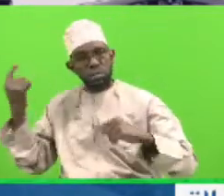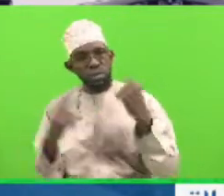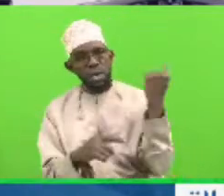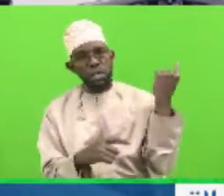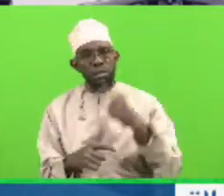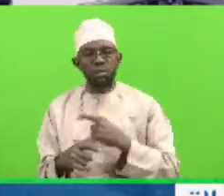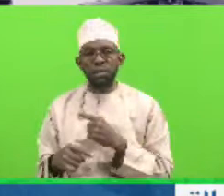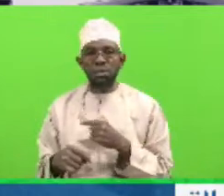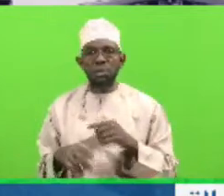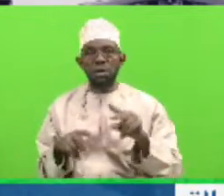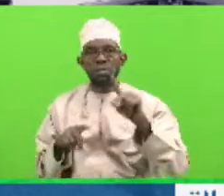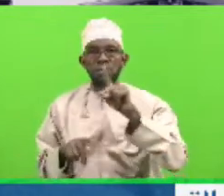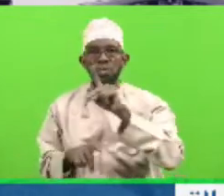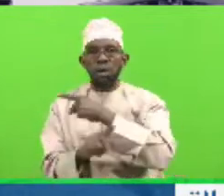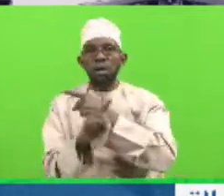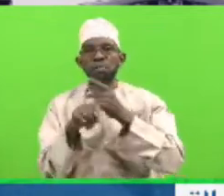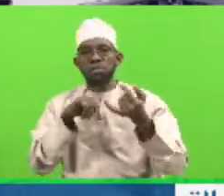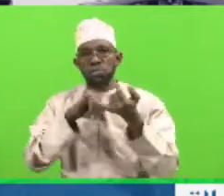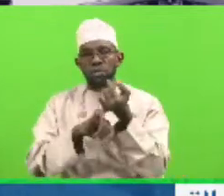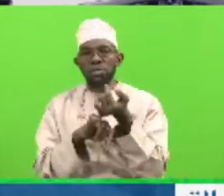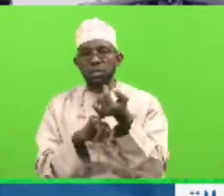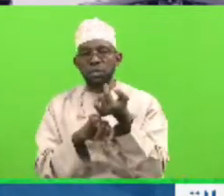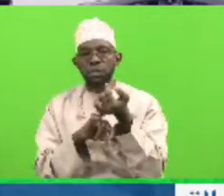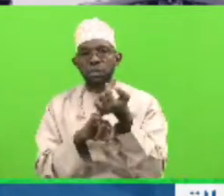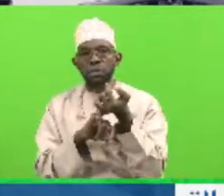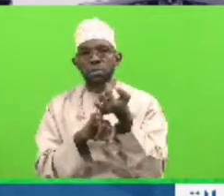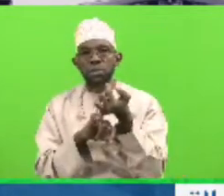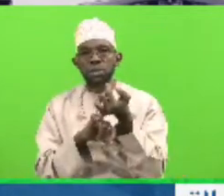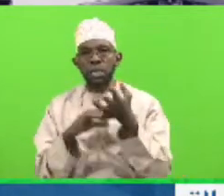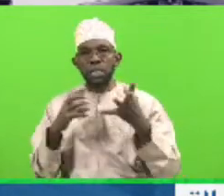of a prophet, why was she destroyed? Because she accepted it.